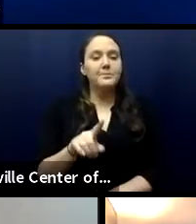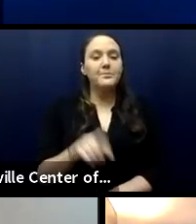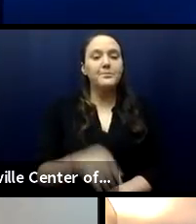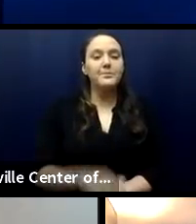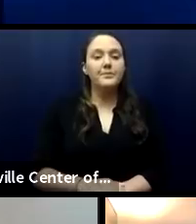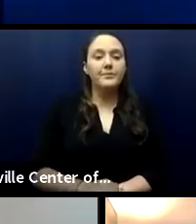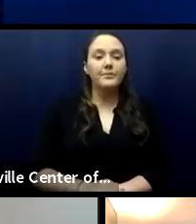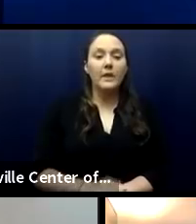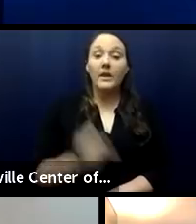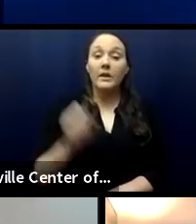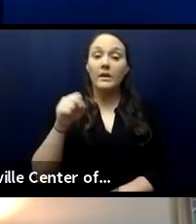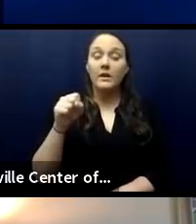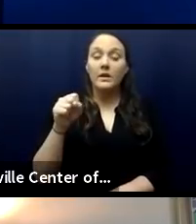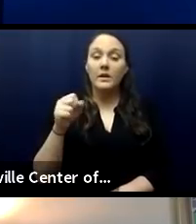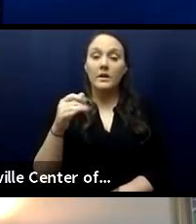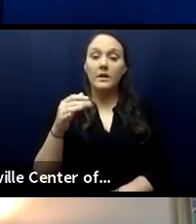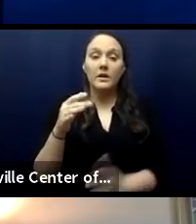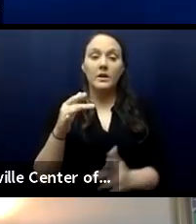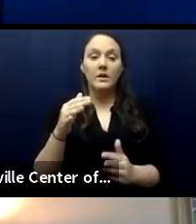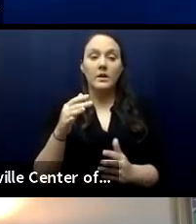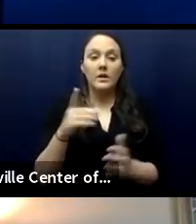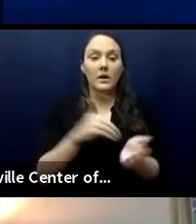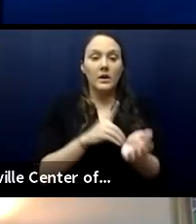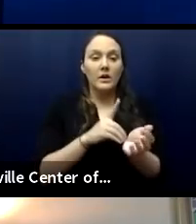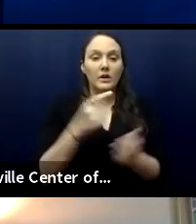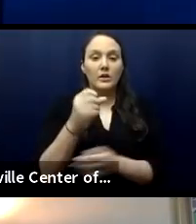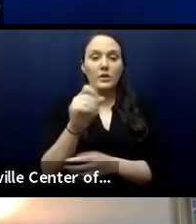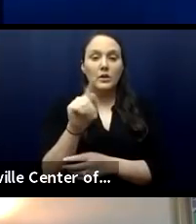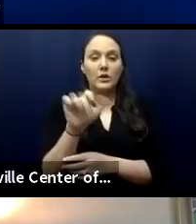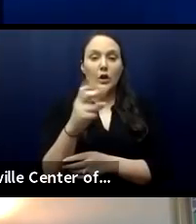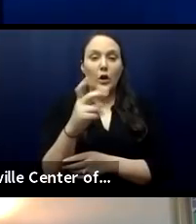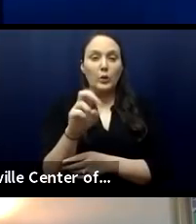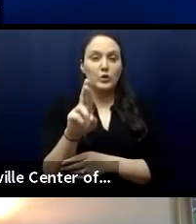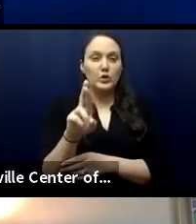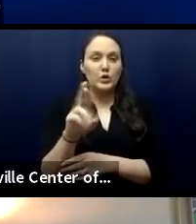Yes, ma'am. Dr. Gotcher is attempting to